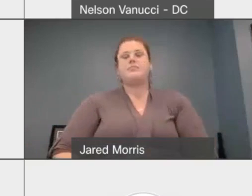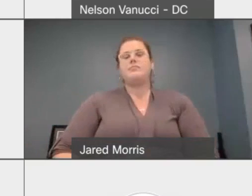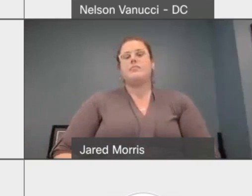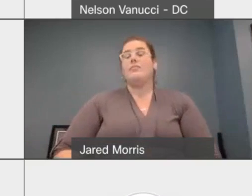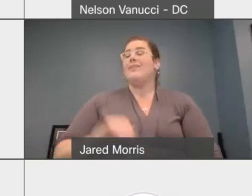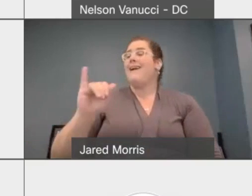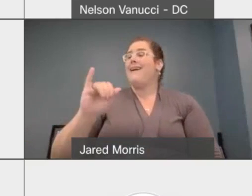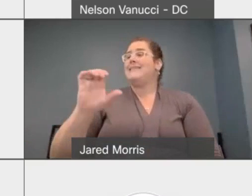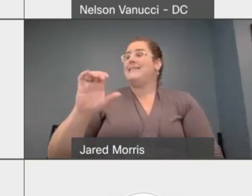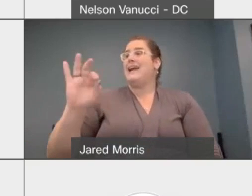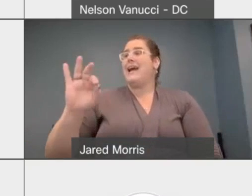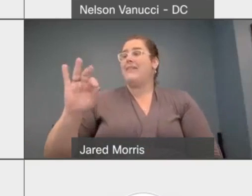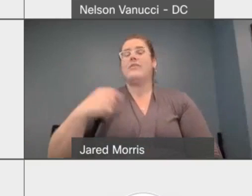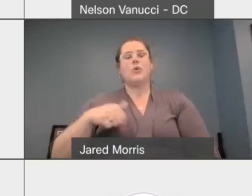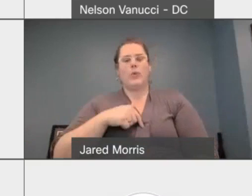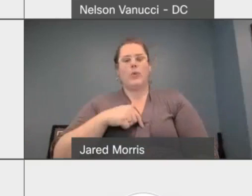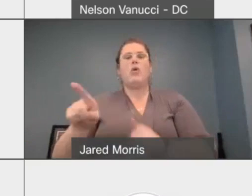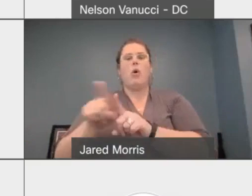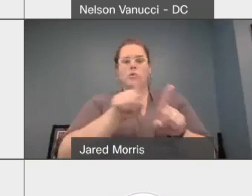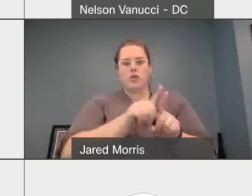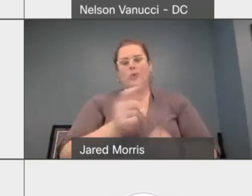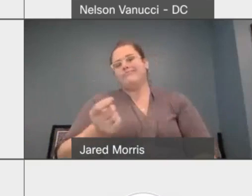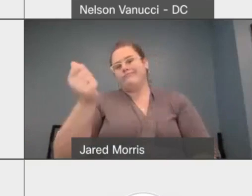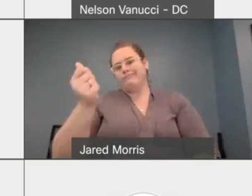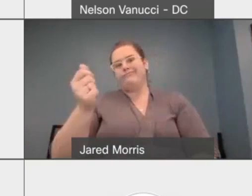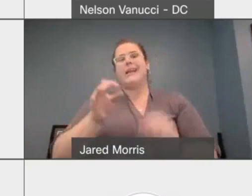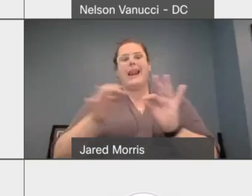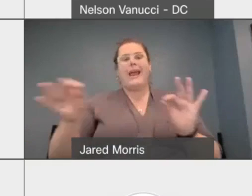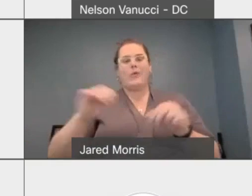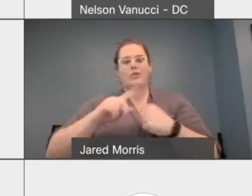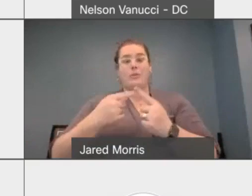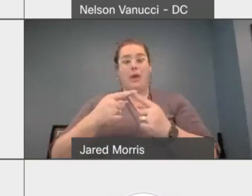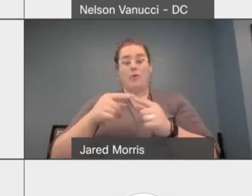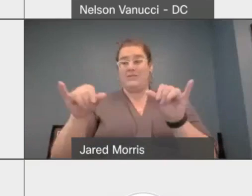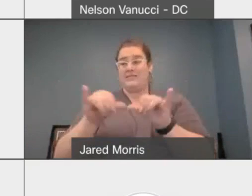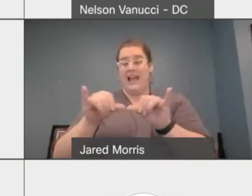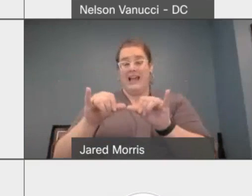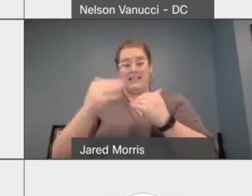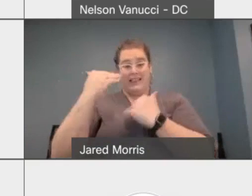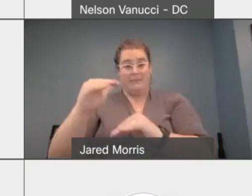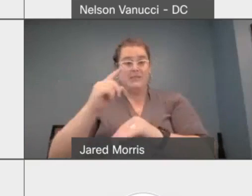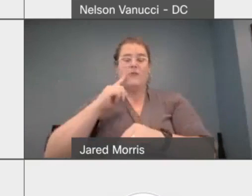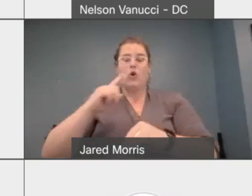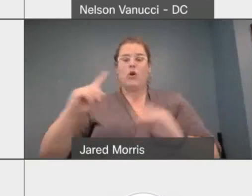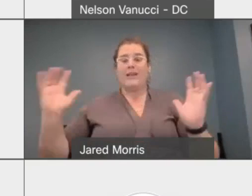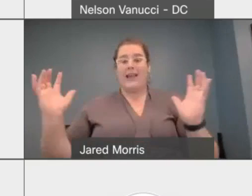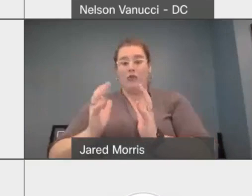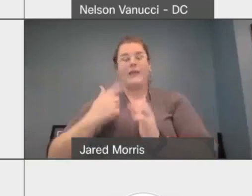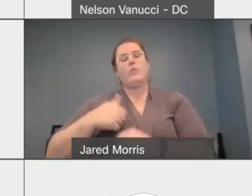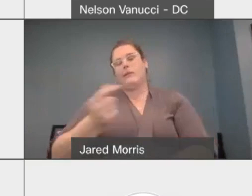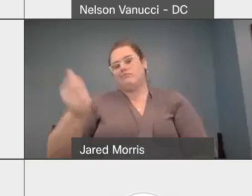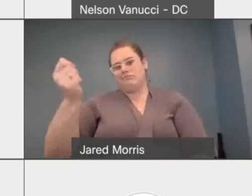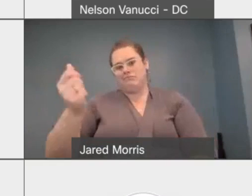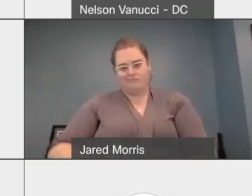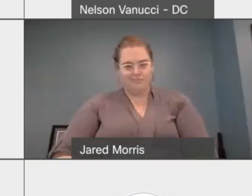language related to size limits for gatherings. For supported living and CRF guidance, the